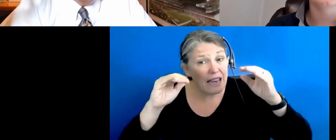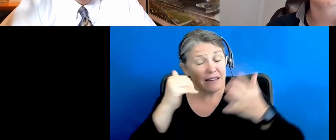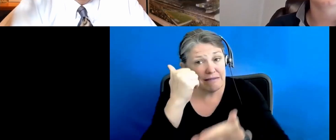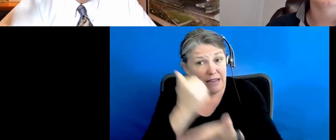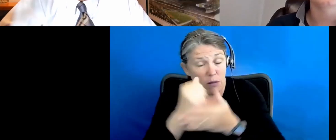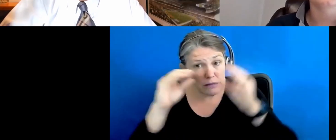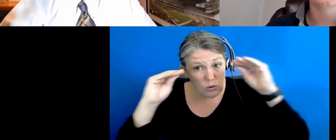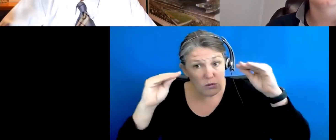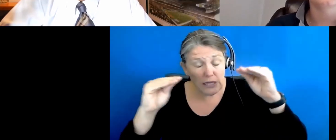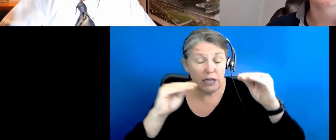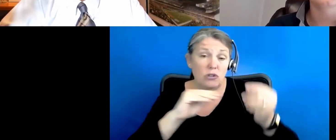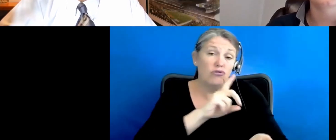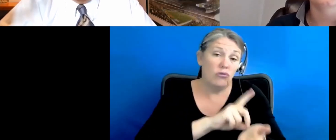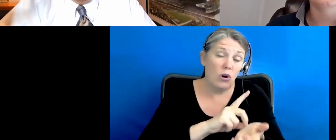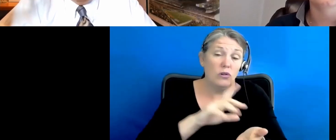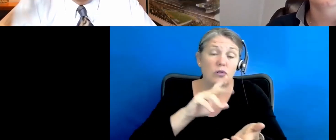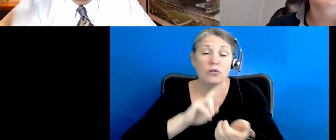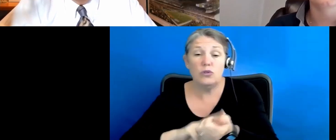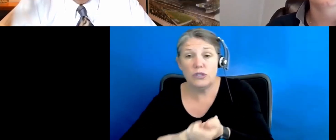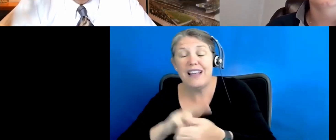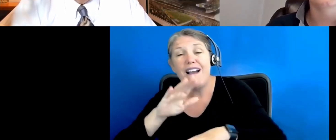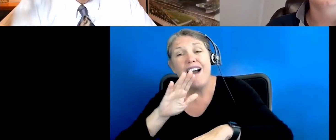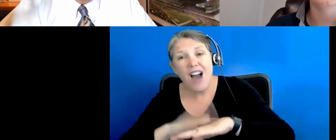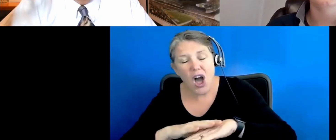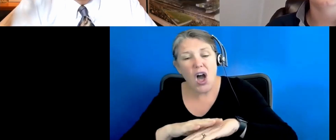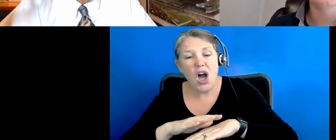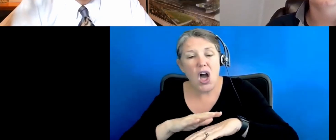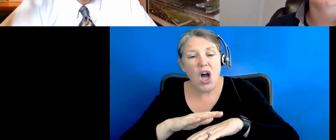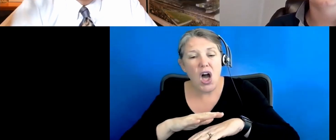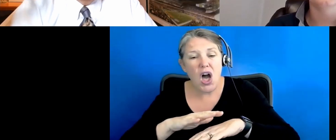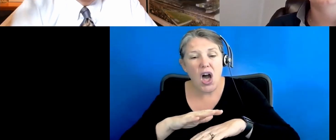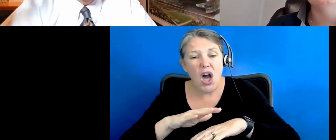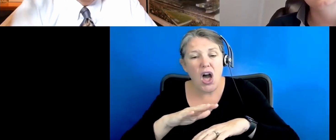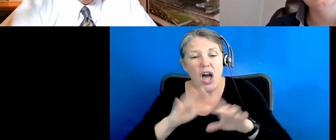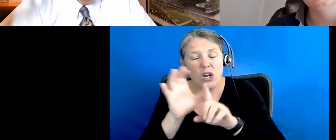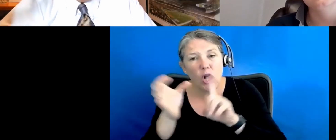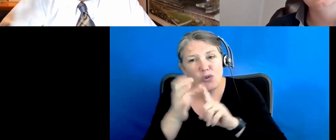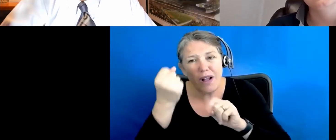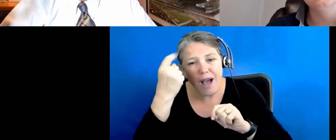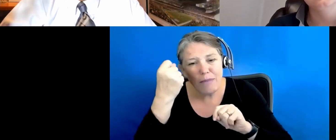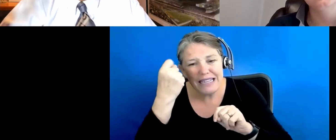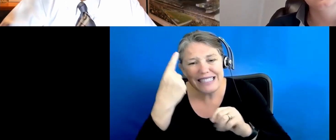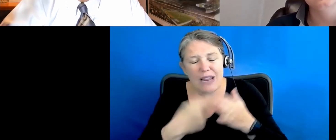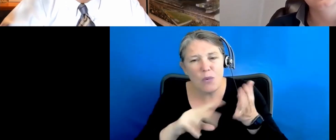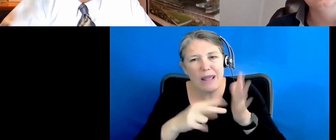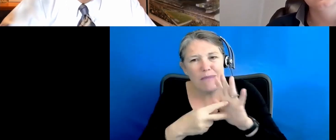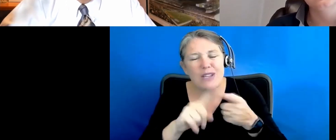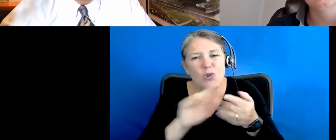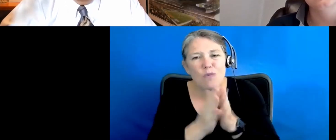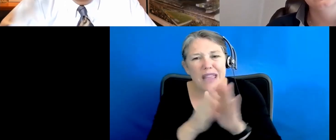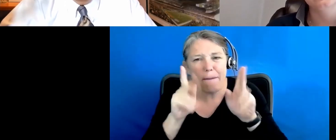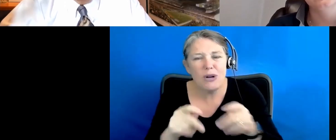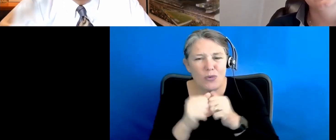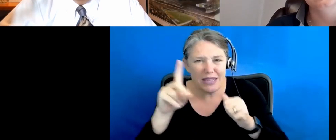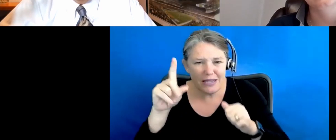and others on disability cultural competency and what it means to be a person with disability in the United States, what it means to care